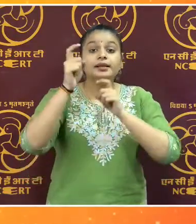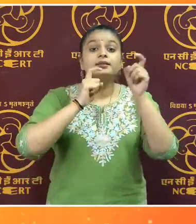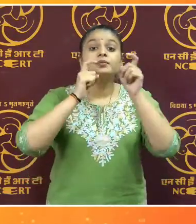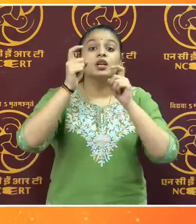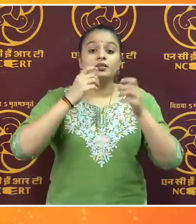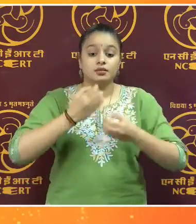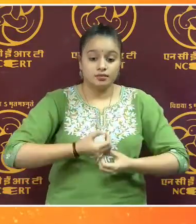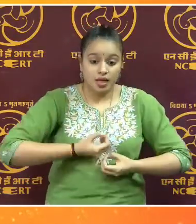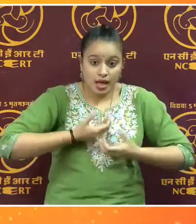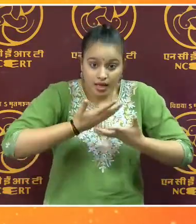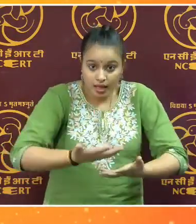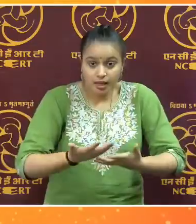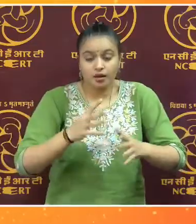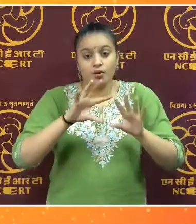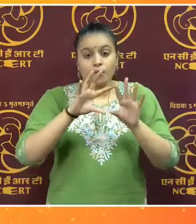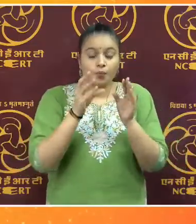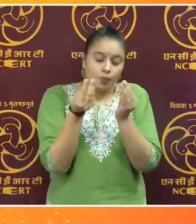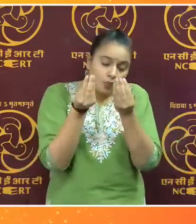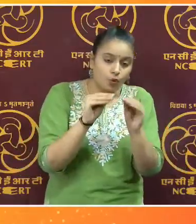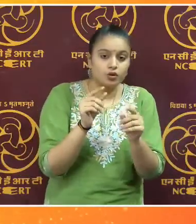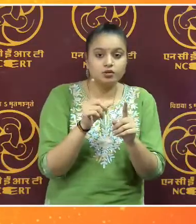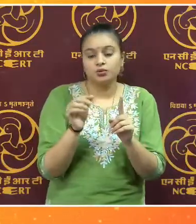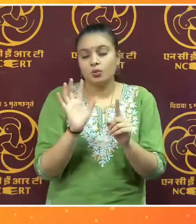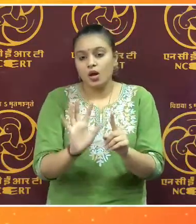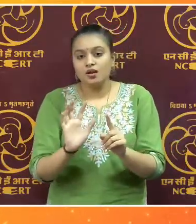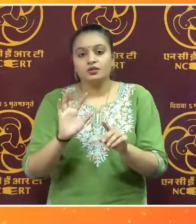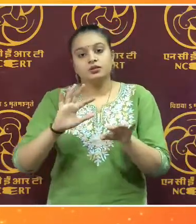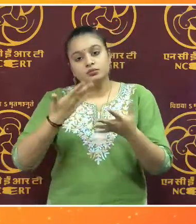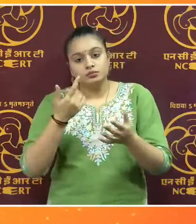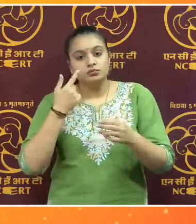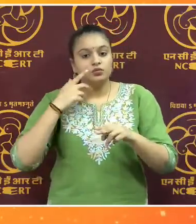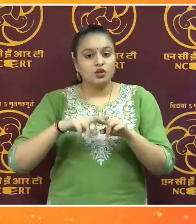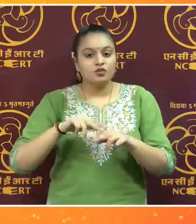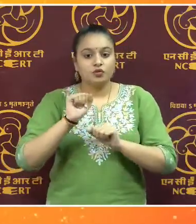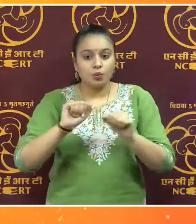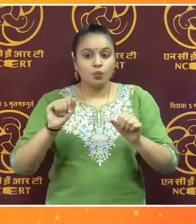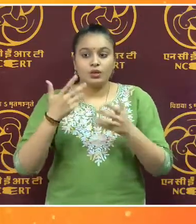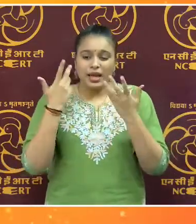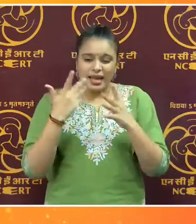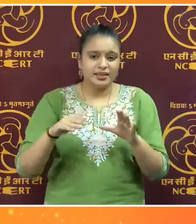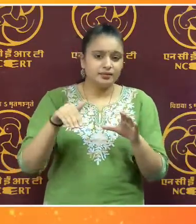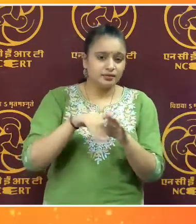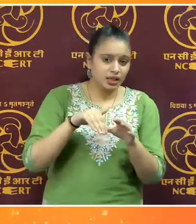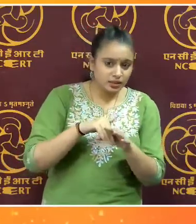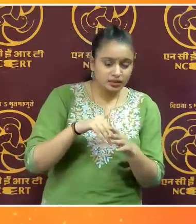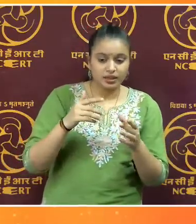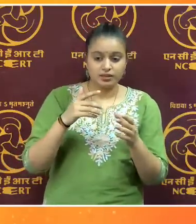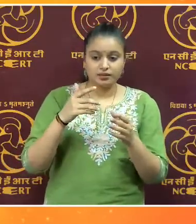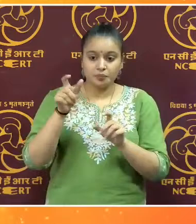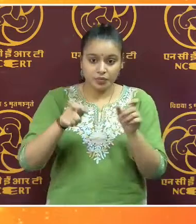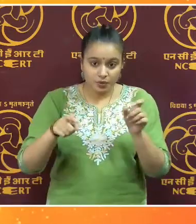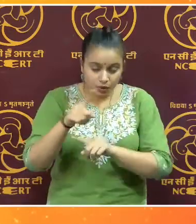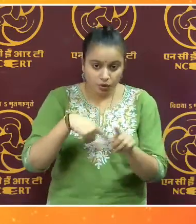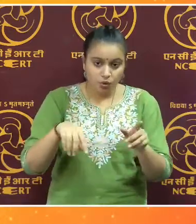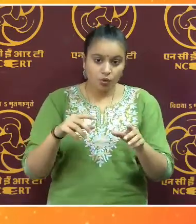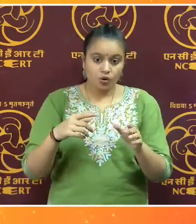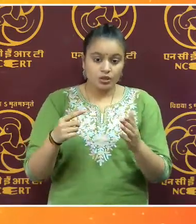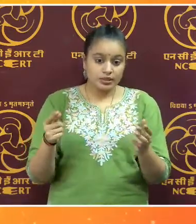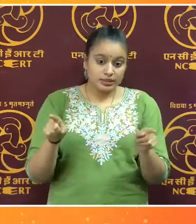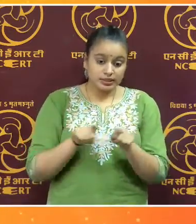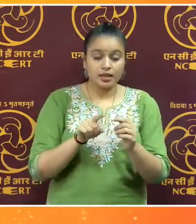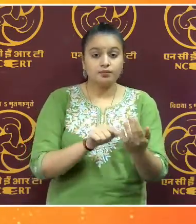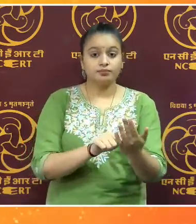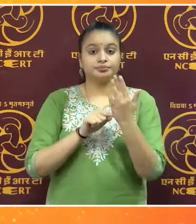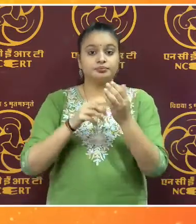you express, when you work on expression, the content, the character, it actually comes in front of you,